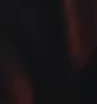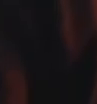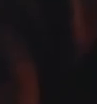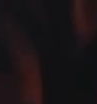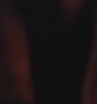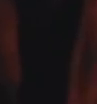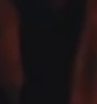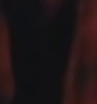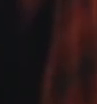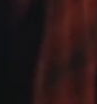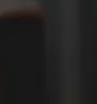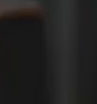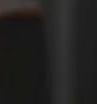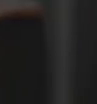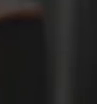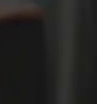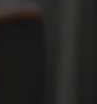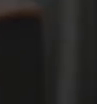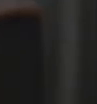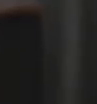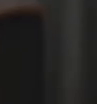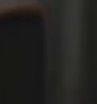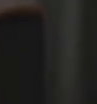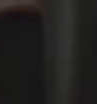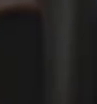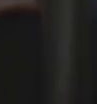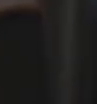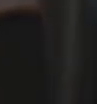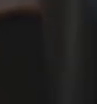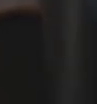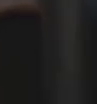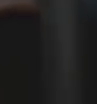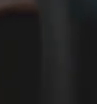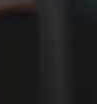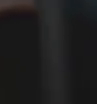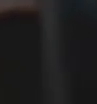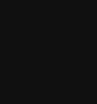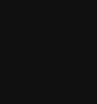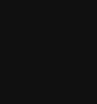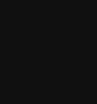Discover extraordinary flavor. Guinness, made of more.